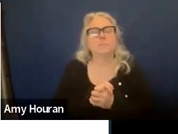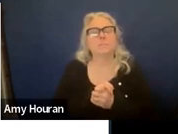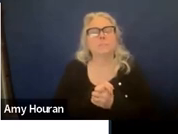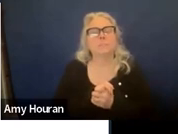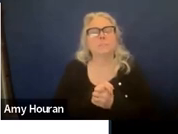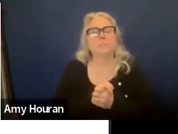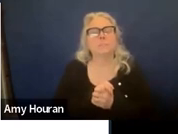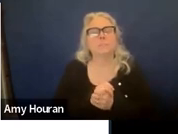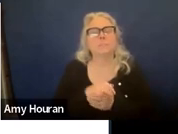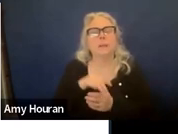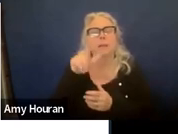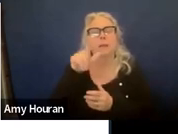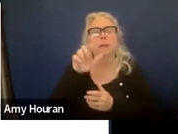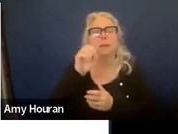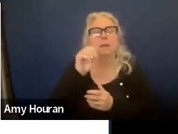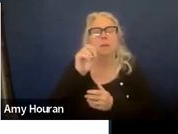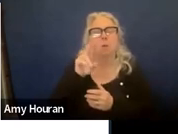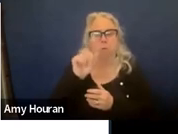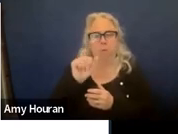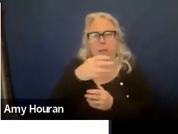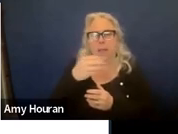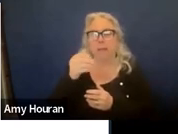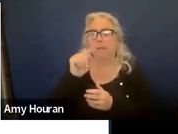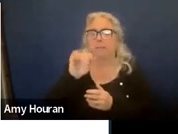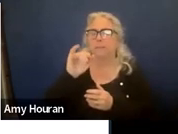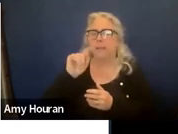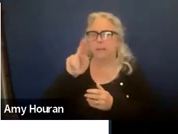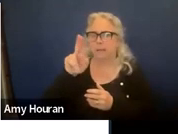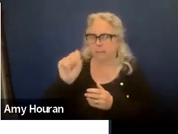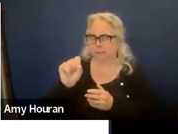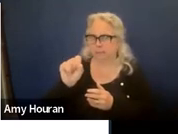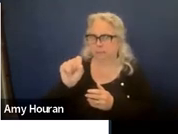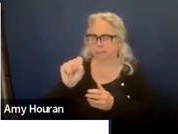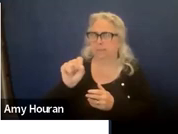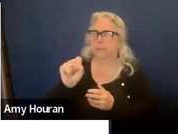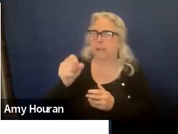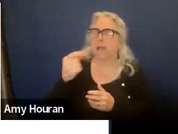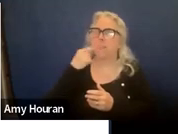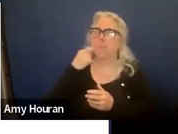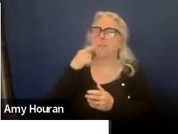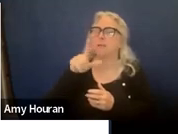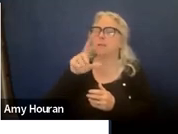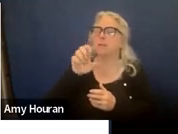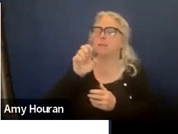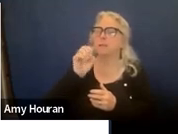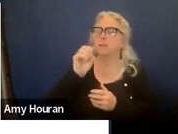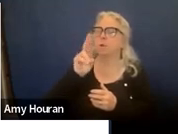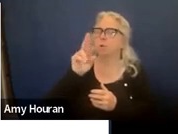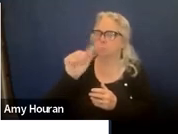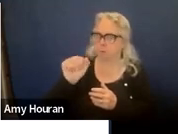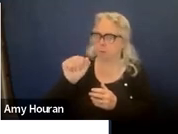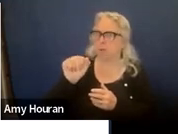for Leora and Titus. I think Leora especially is all about the